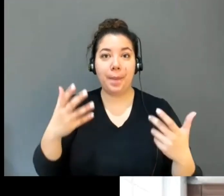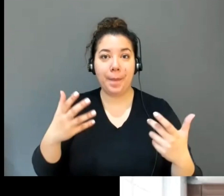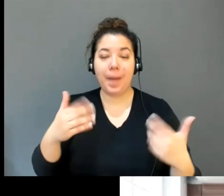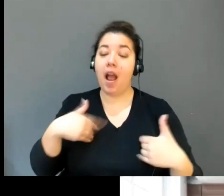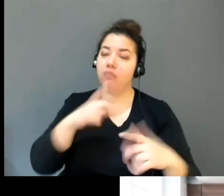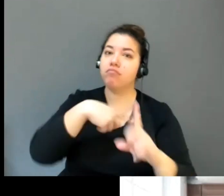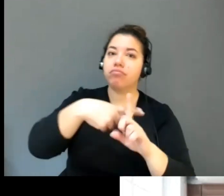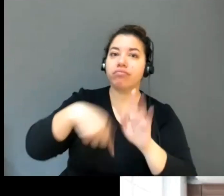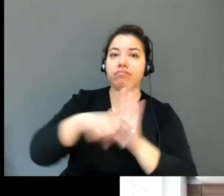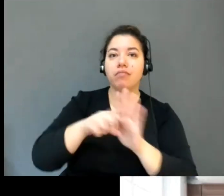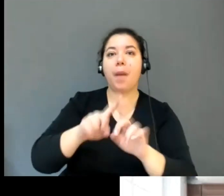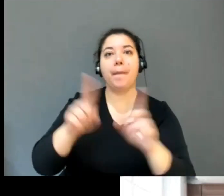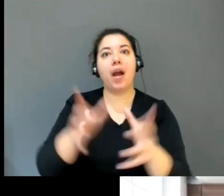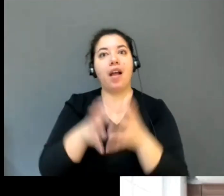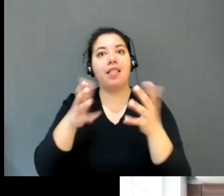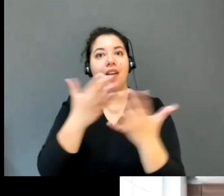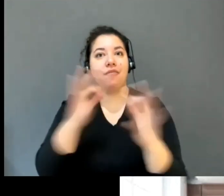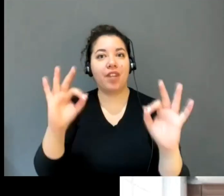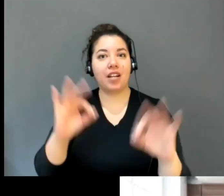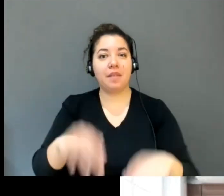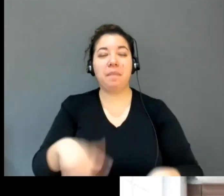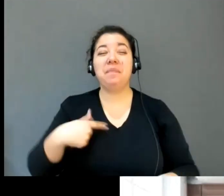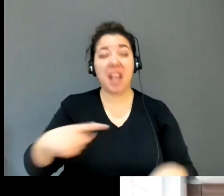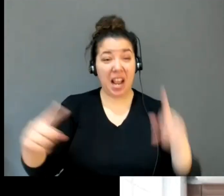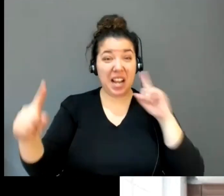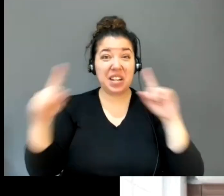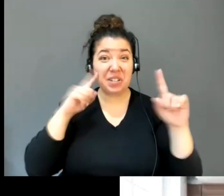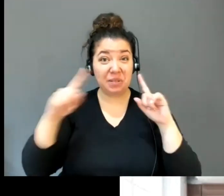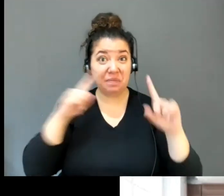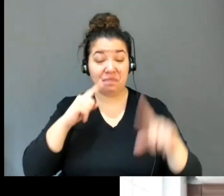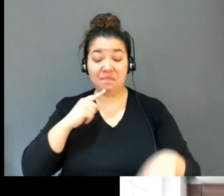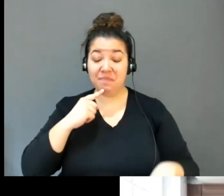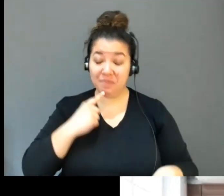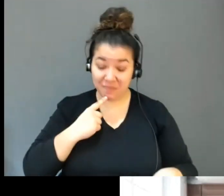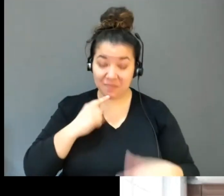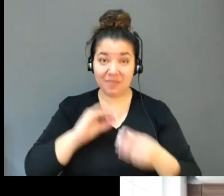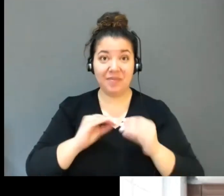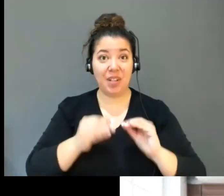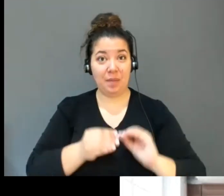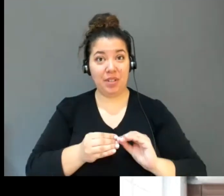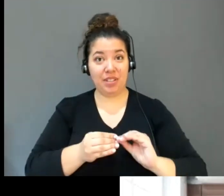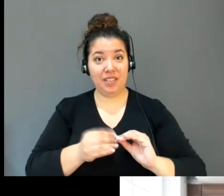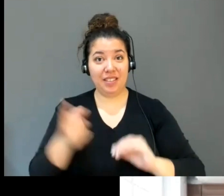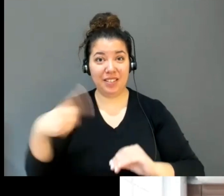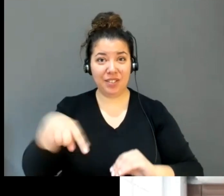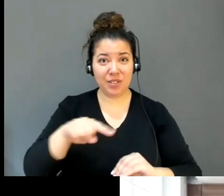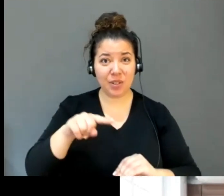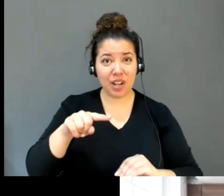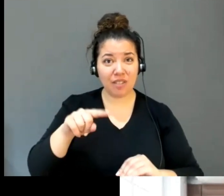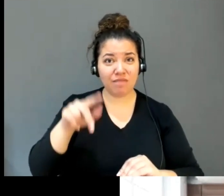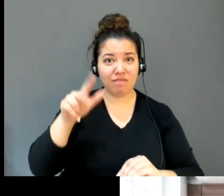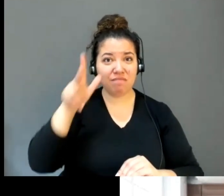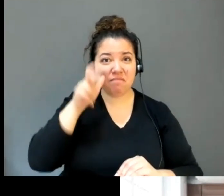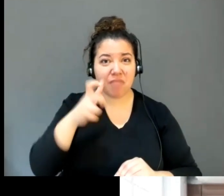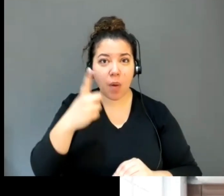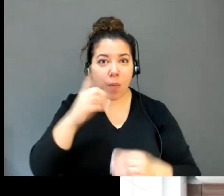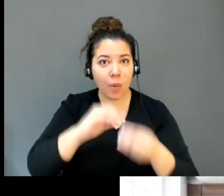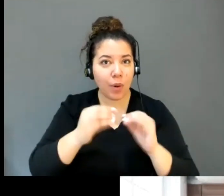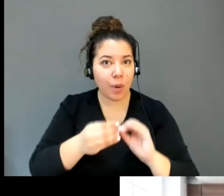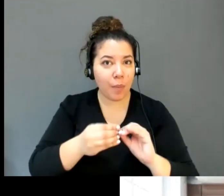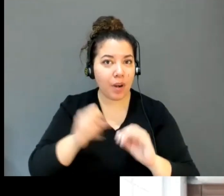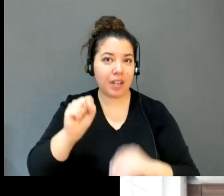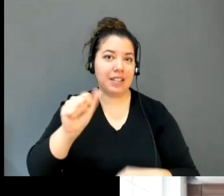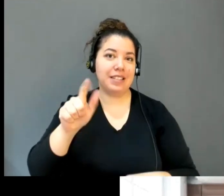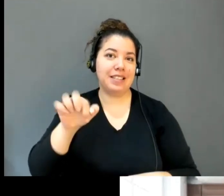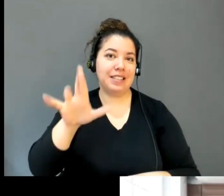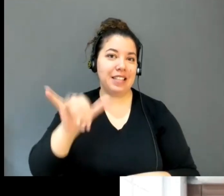of freedom. Did anybody hear I heard some pretty serious numbers there. Can anybody tell me a number that they just heard, a salary number that they